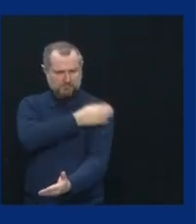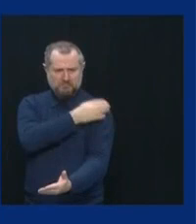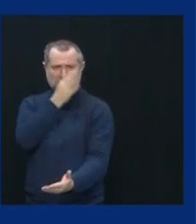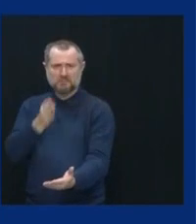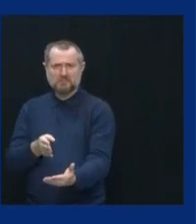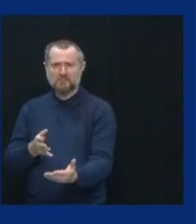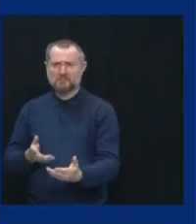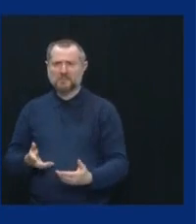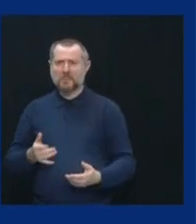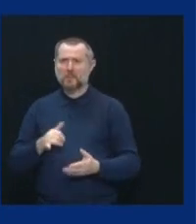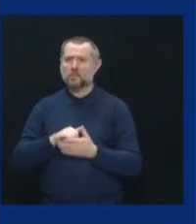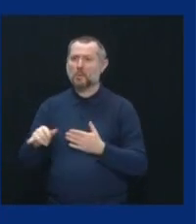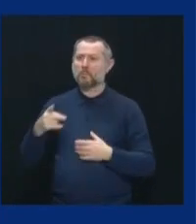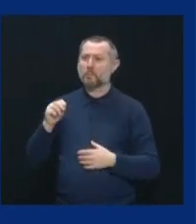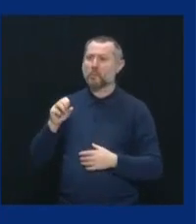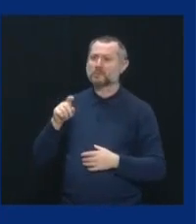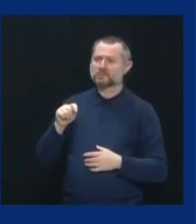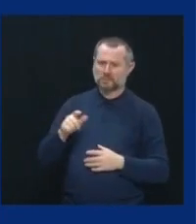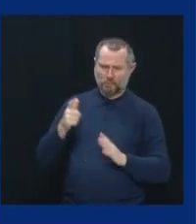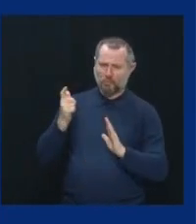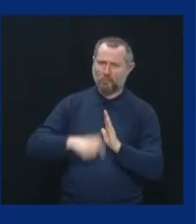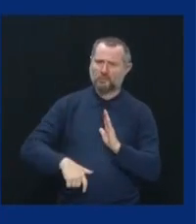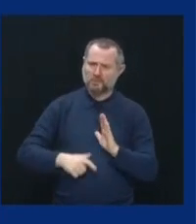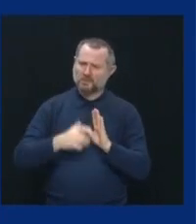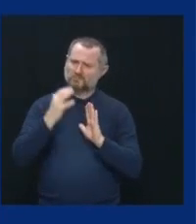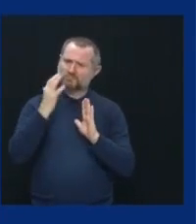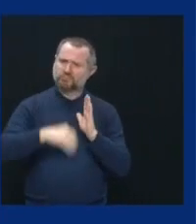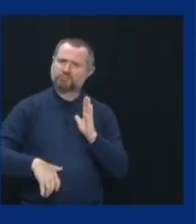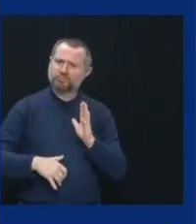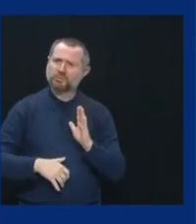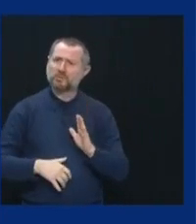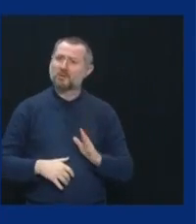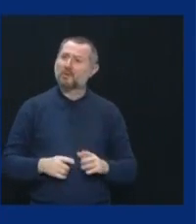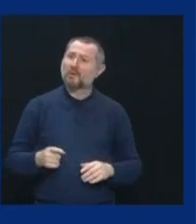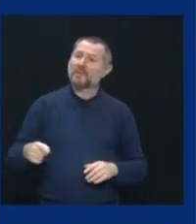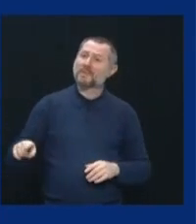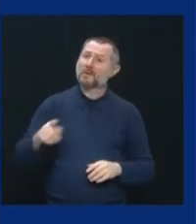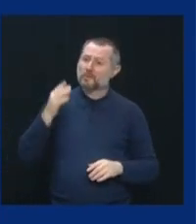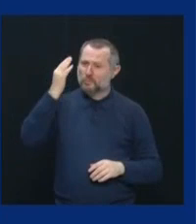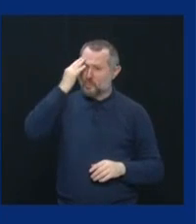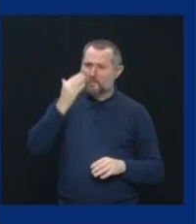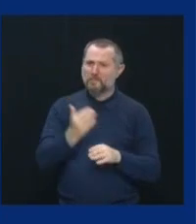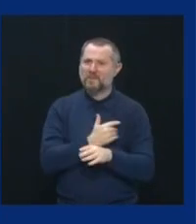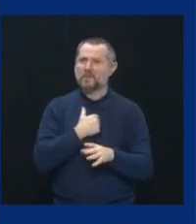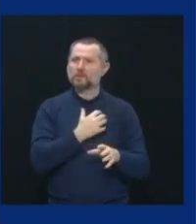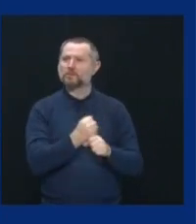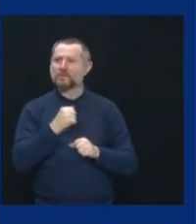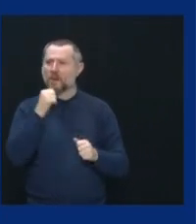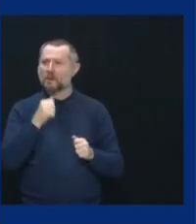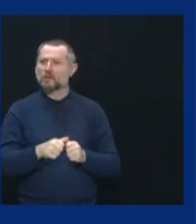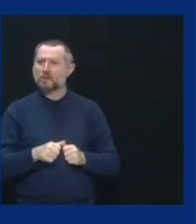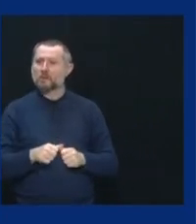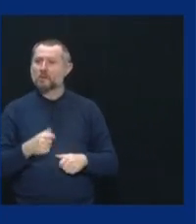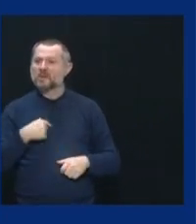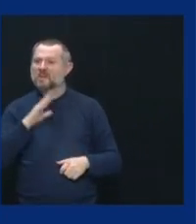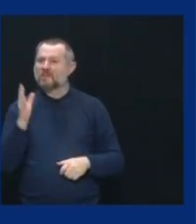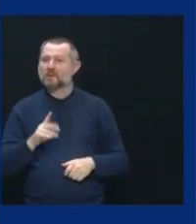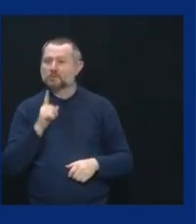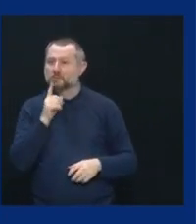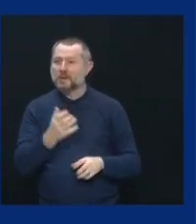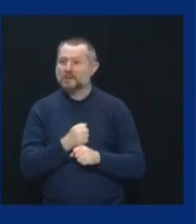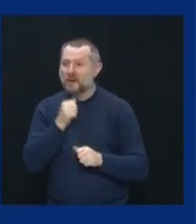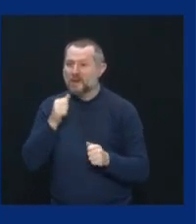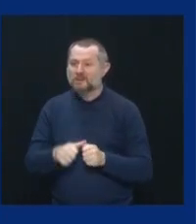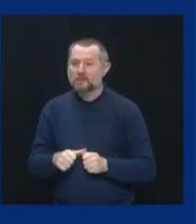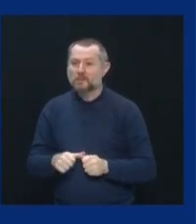York Post wrote that we got a letter before we ever got a letter. By the way, we never even got a letter. We had to call the Department of